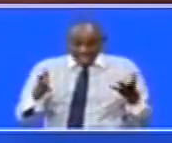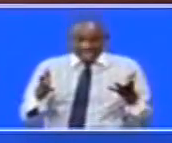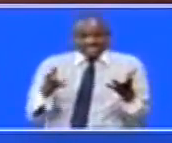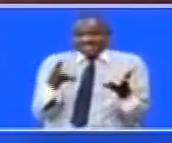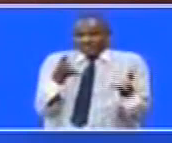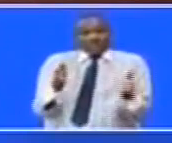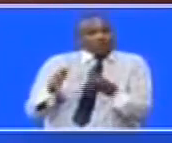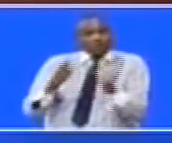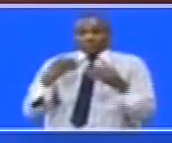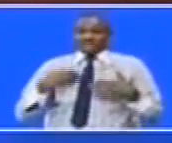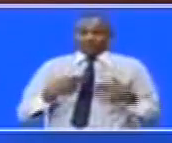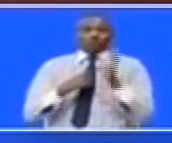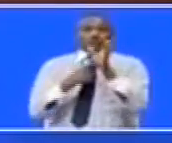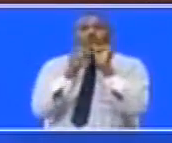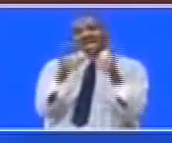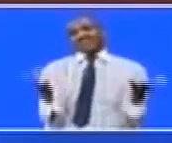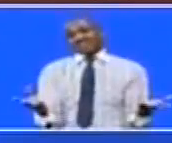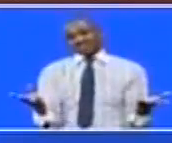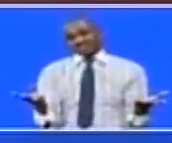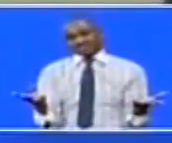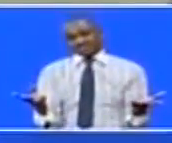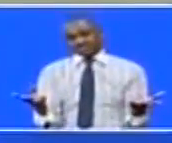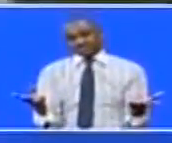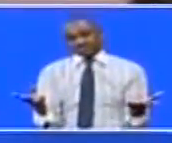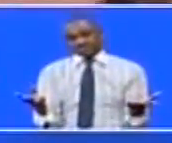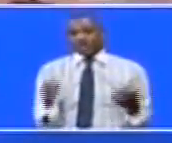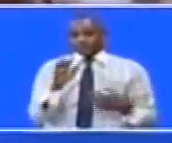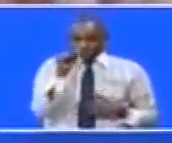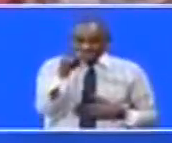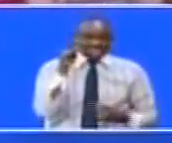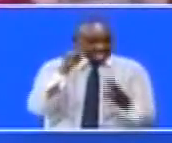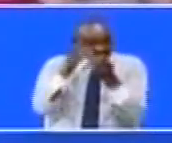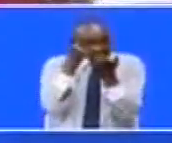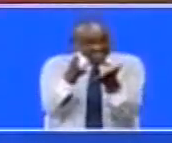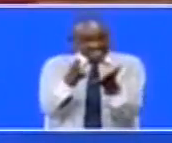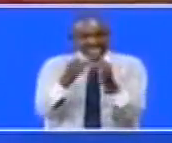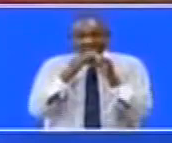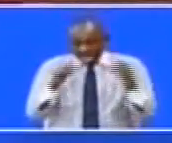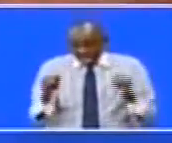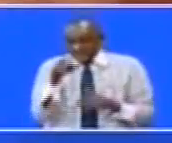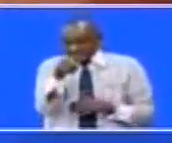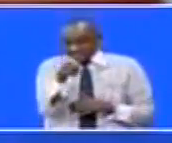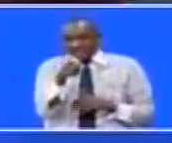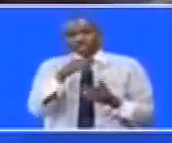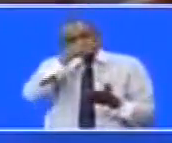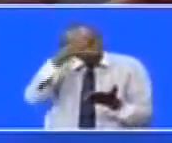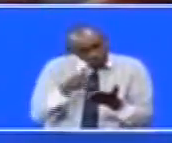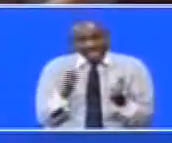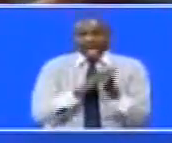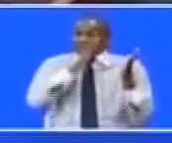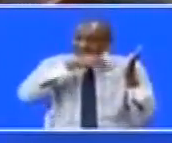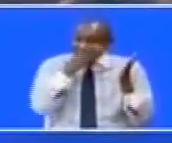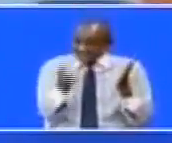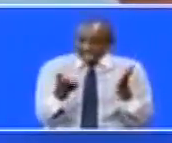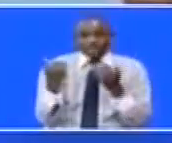or an opportunity to cultivate them further. Besides the main aim of the camp, to nurture talents such as drawing and painting,